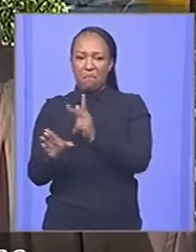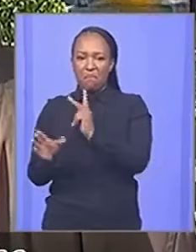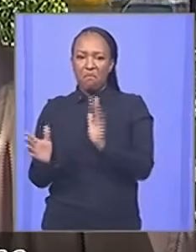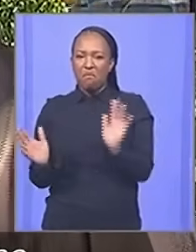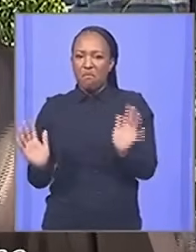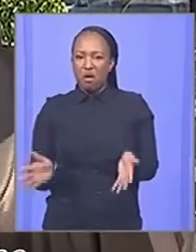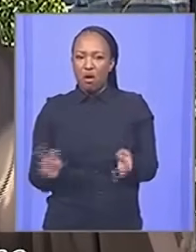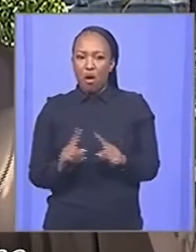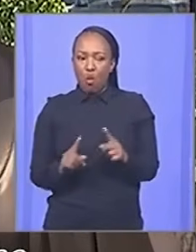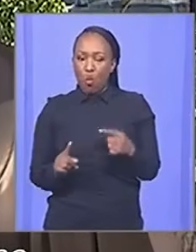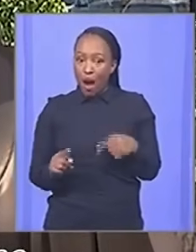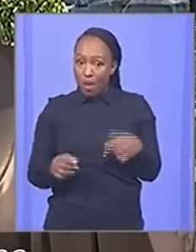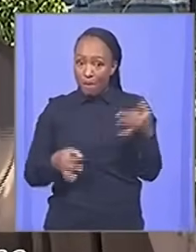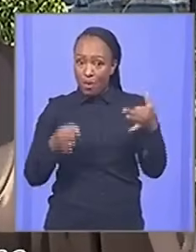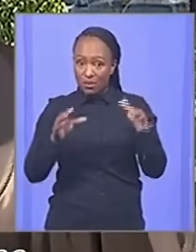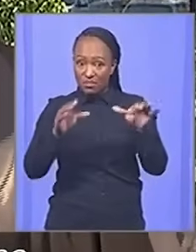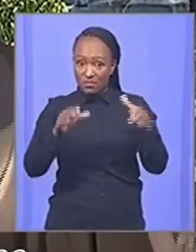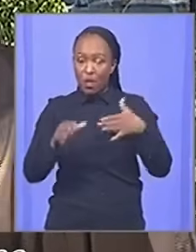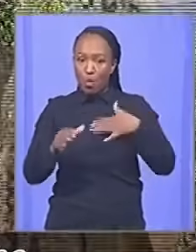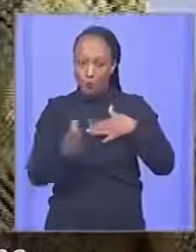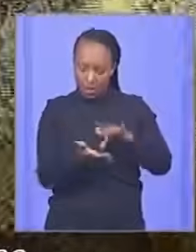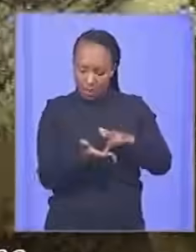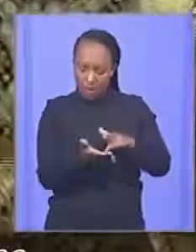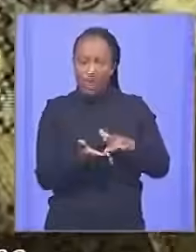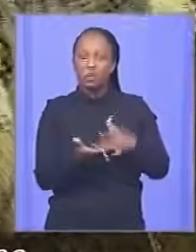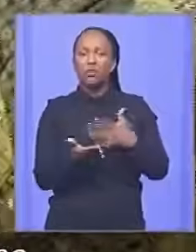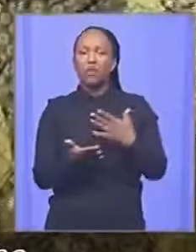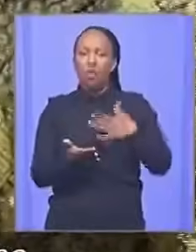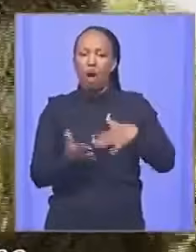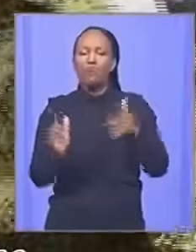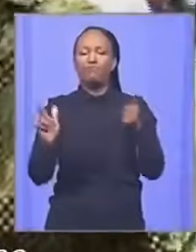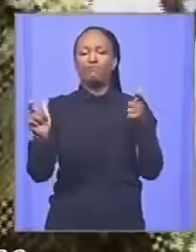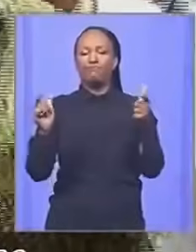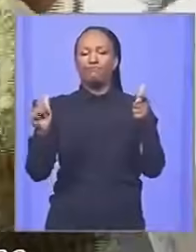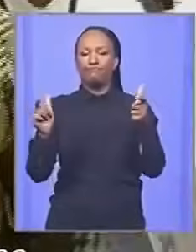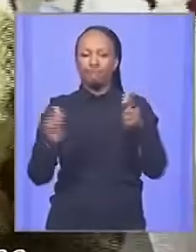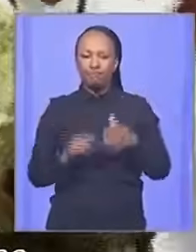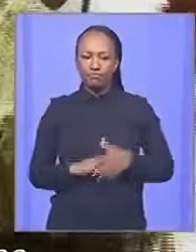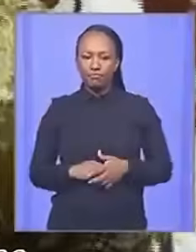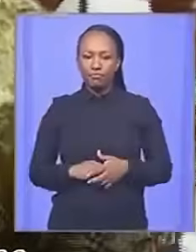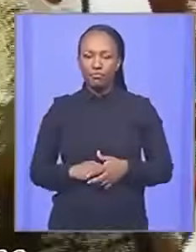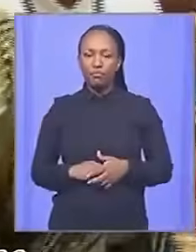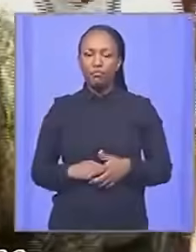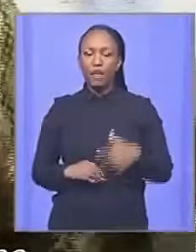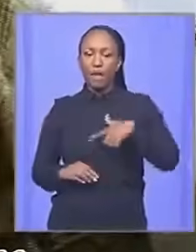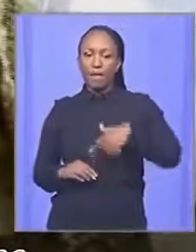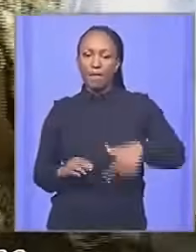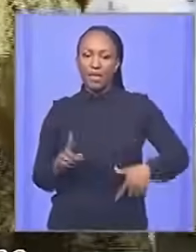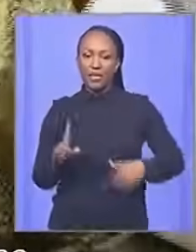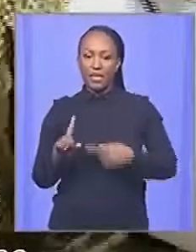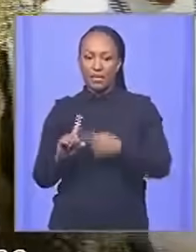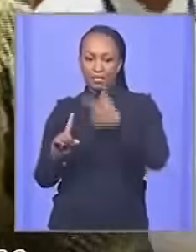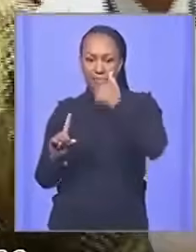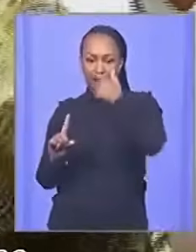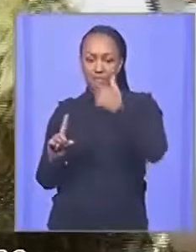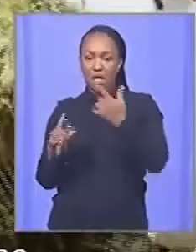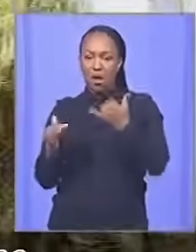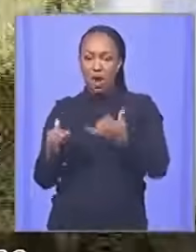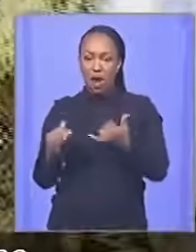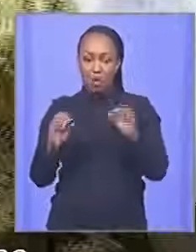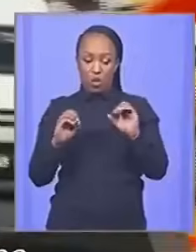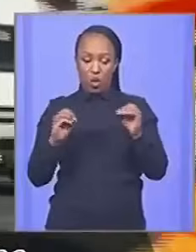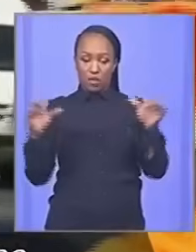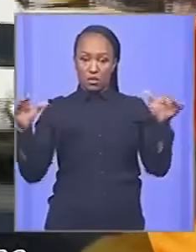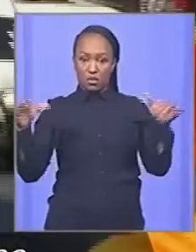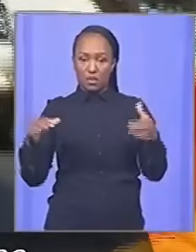go nyaka madulo gore o kgone go laola le wena. Presidente Ramaphosa o sa itsheba le bao ba nang le seabe pele a tsebagatša kabinete